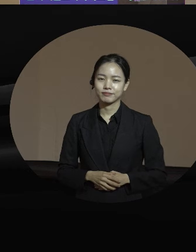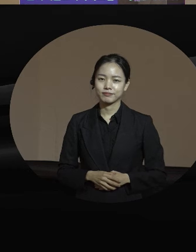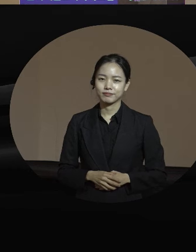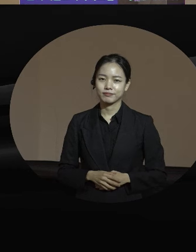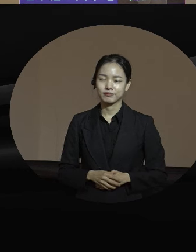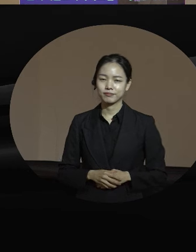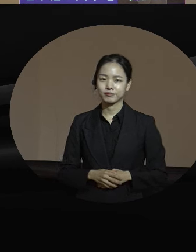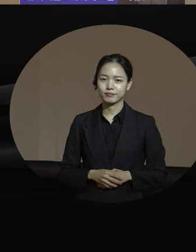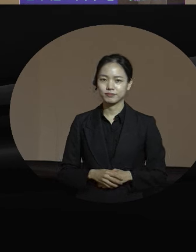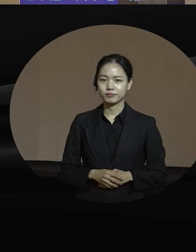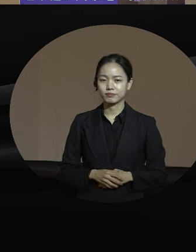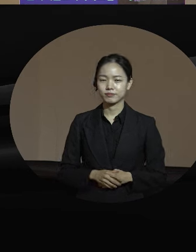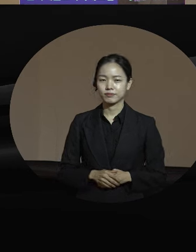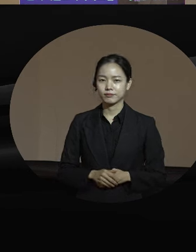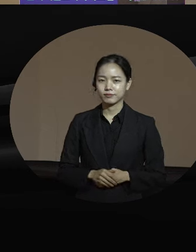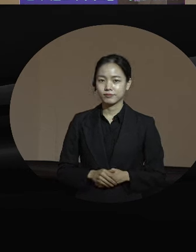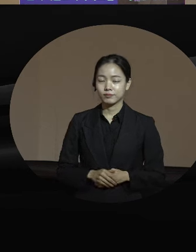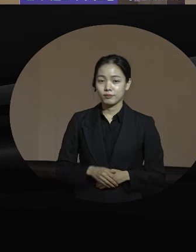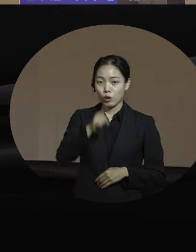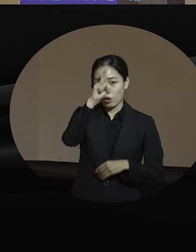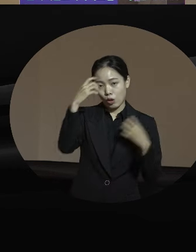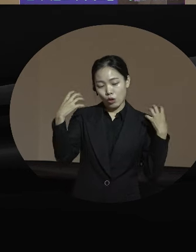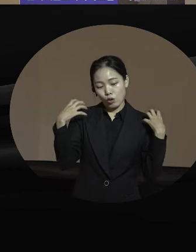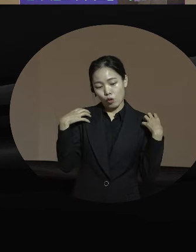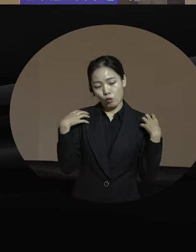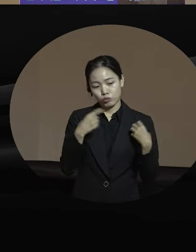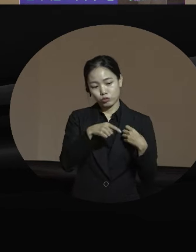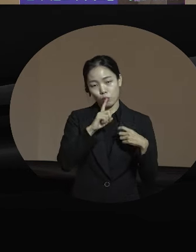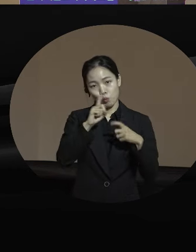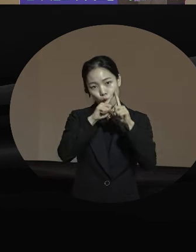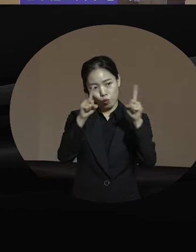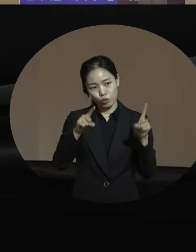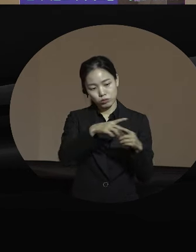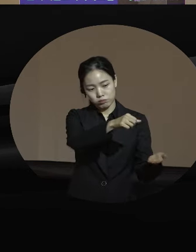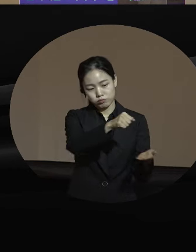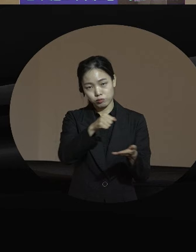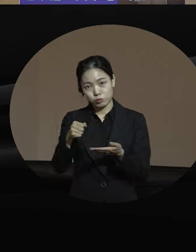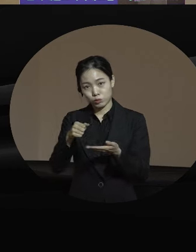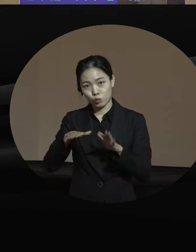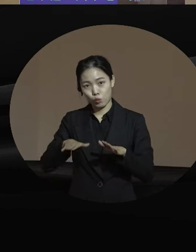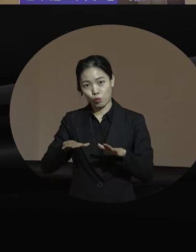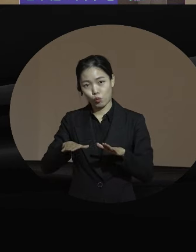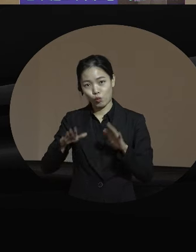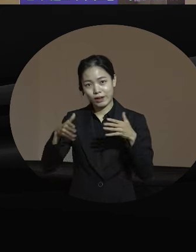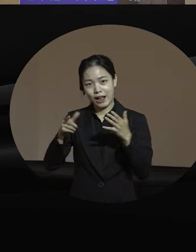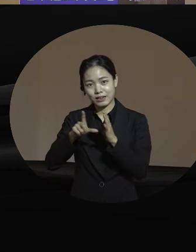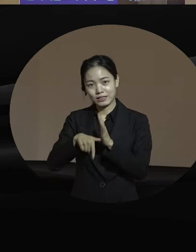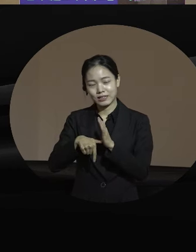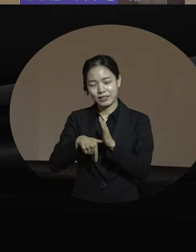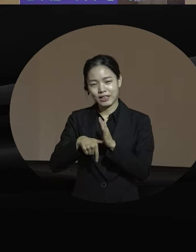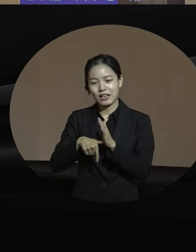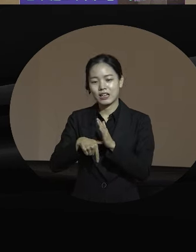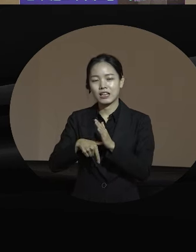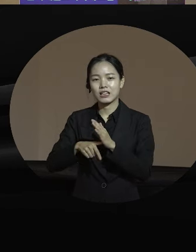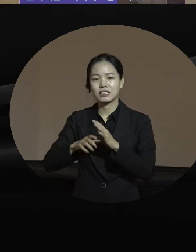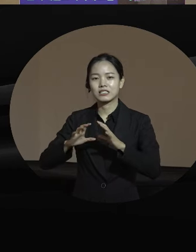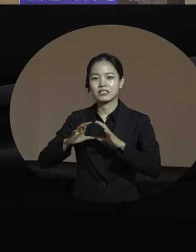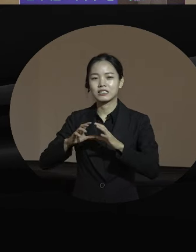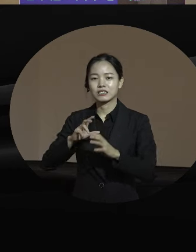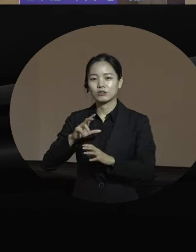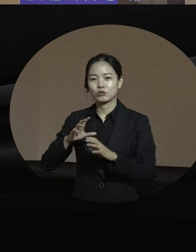to Parliament in autumn 2024. And the preparatory work is currently being carried out with